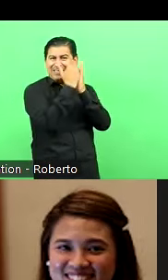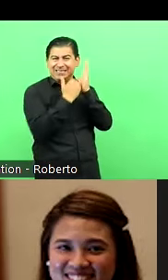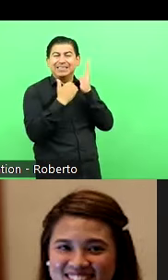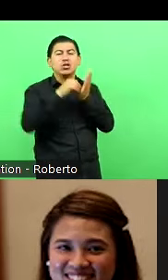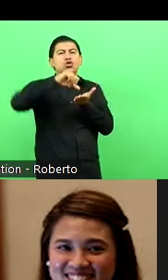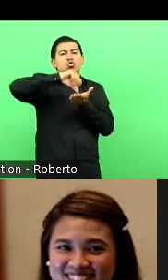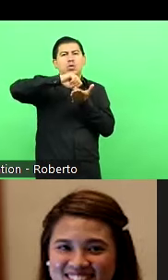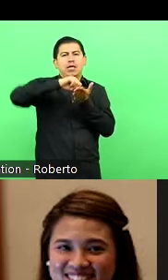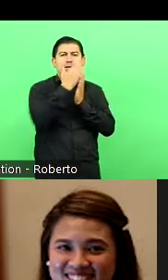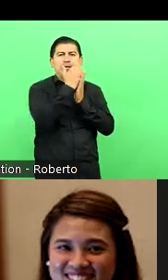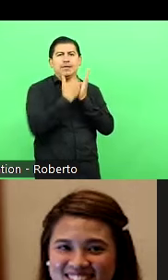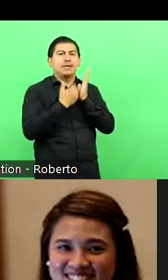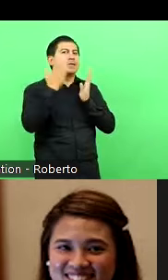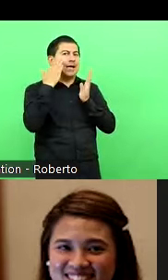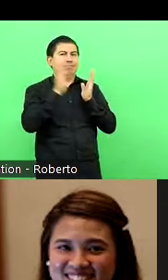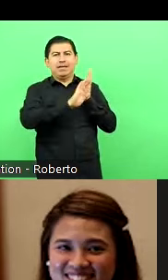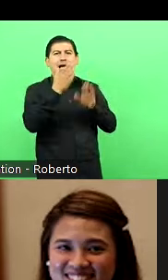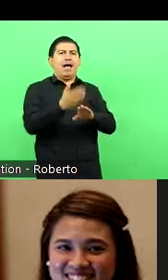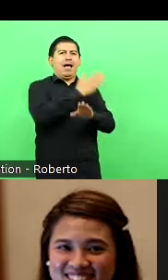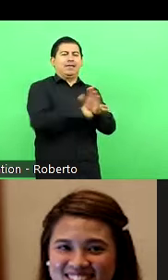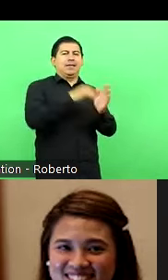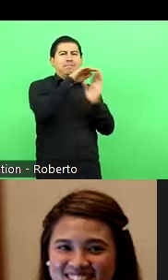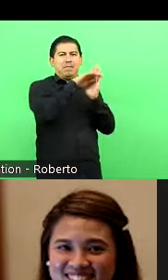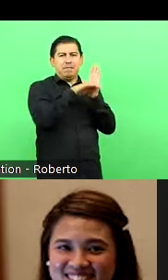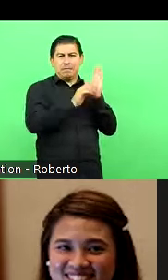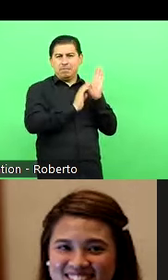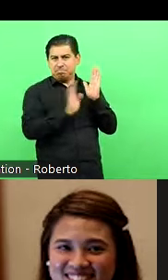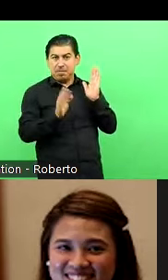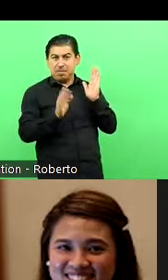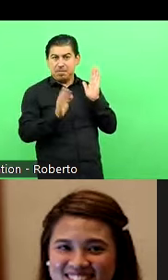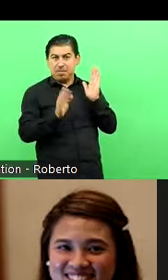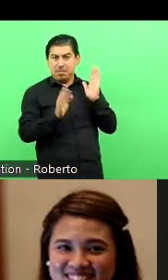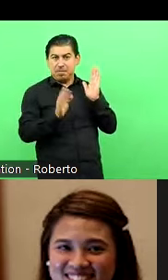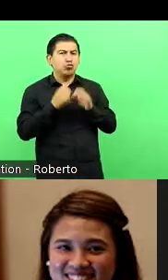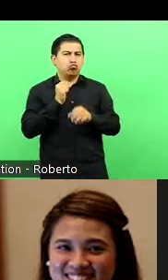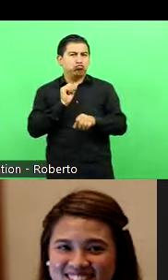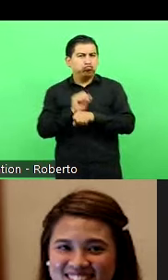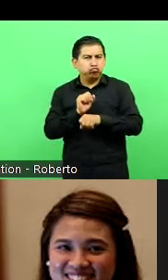the scorecard, but it is really important to have the